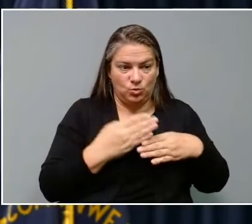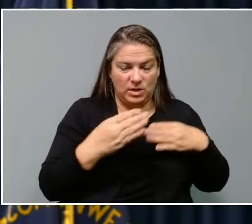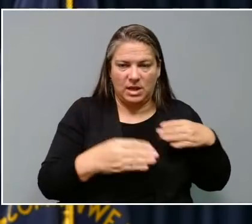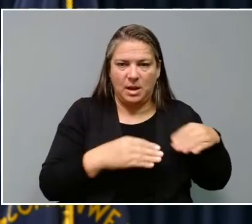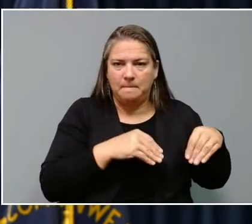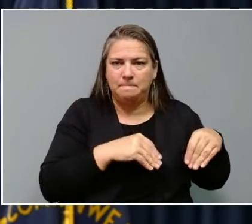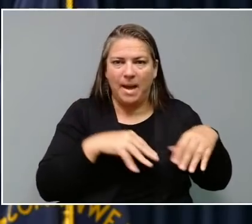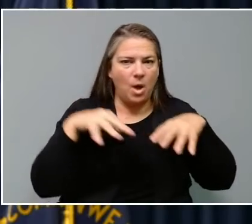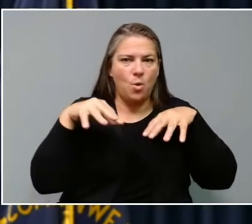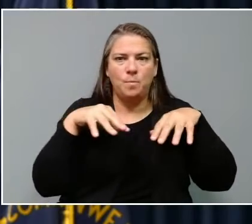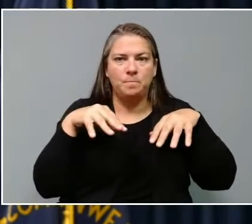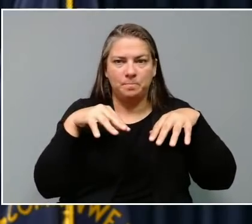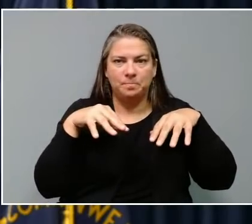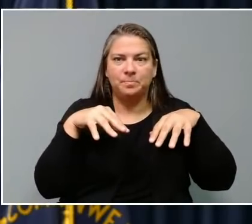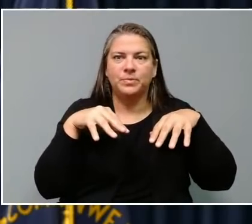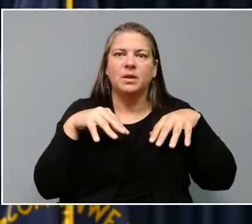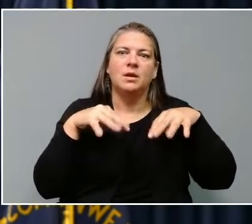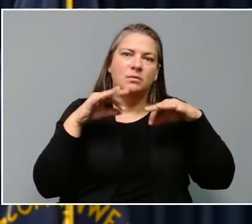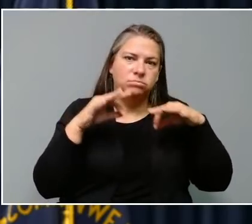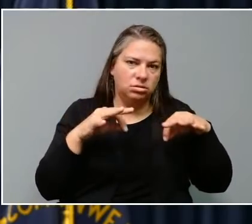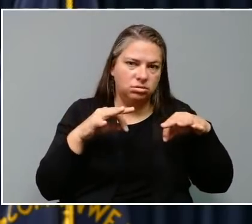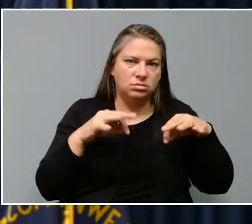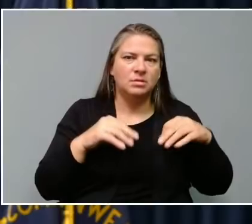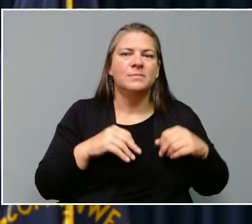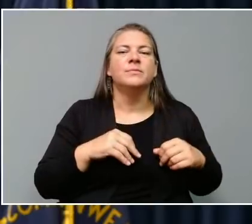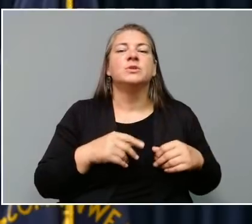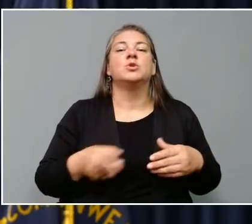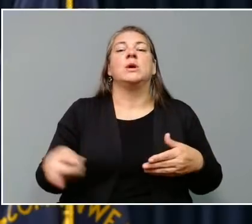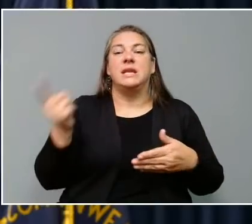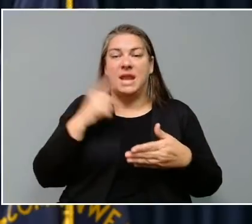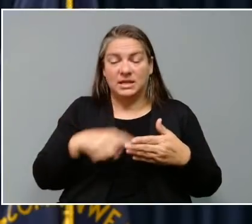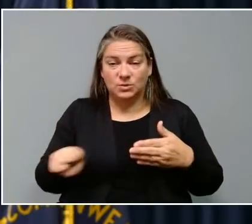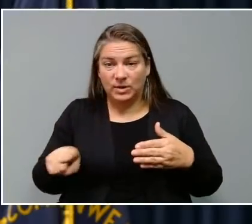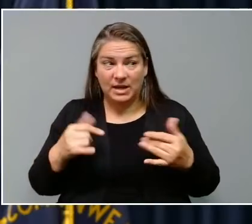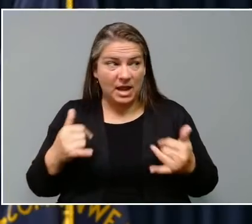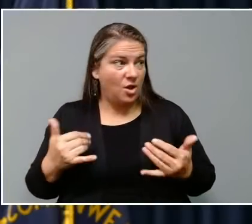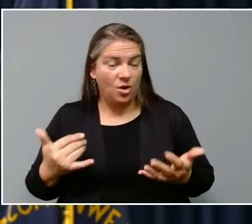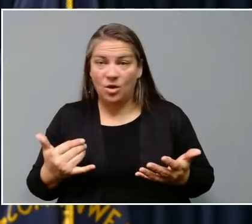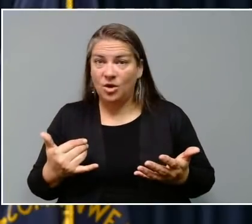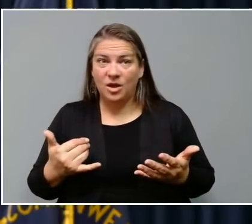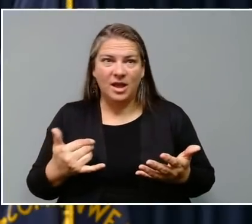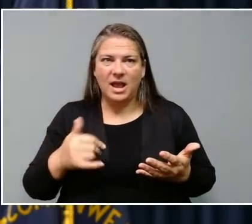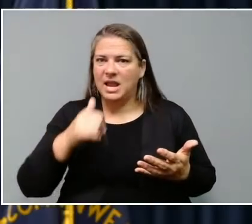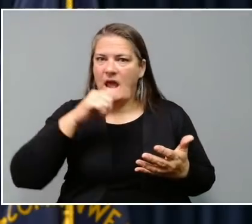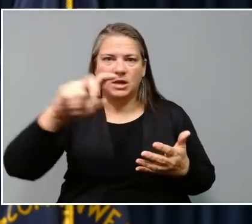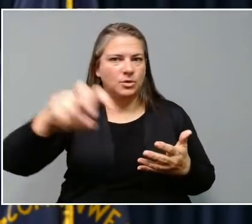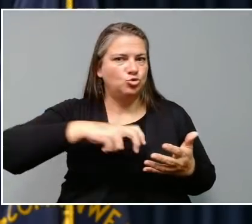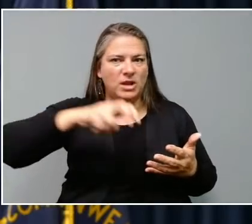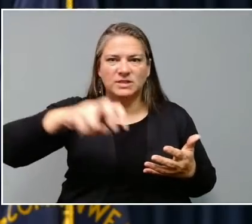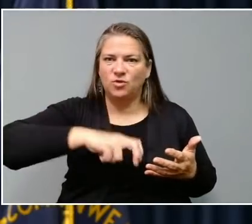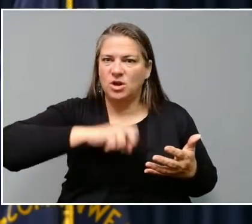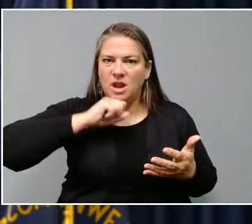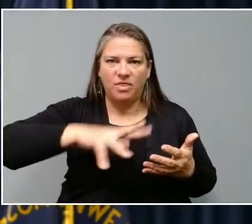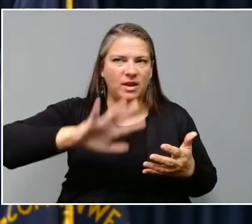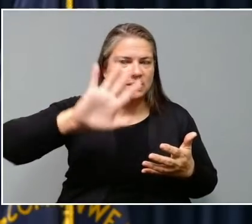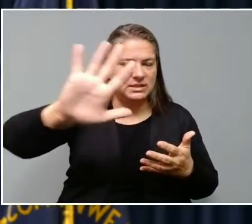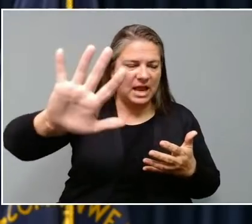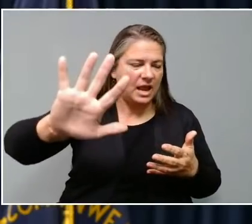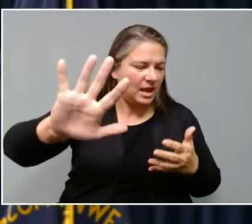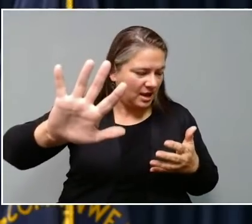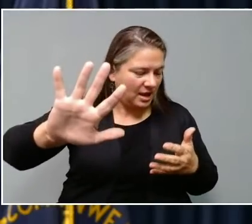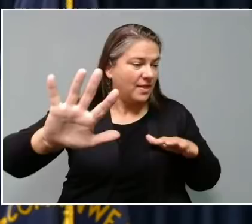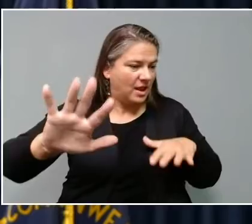next week. They haven't brought back any of the patients they transferred, and they're already full again. That's how fast it's